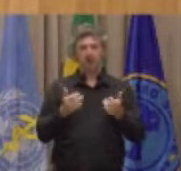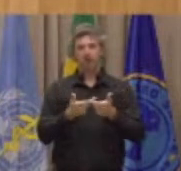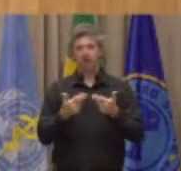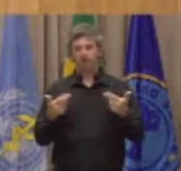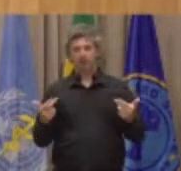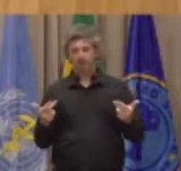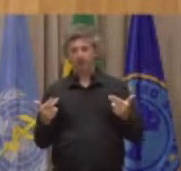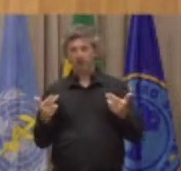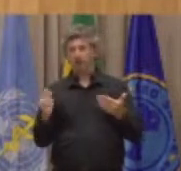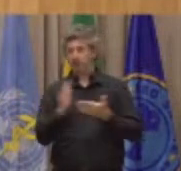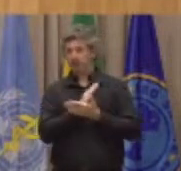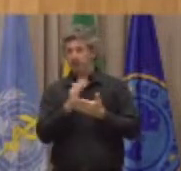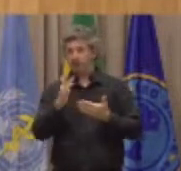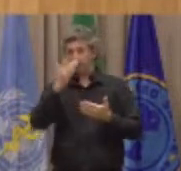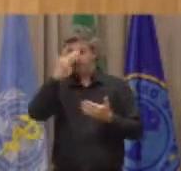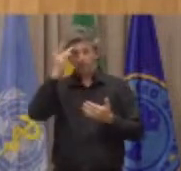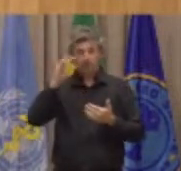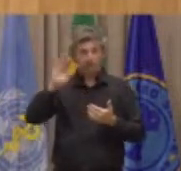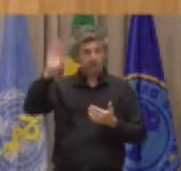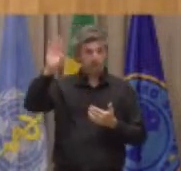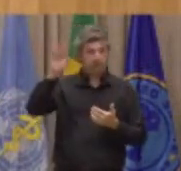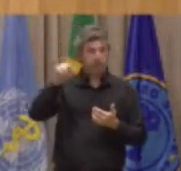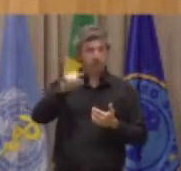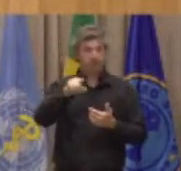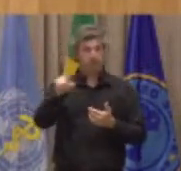or questions.